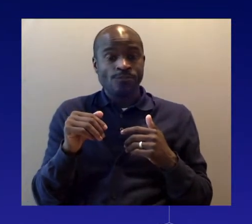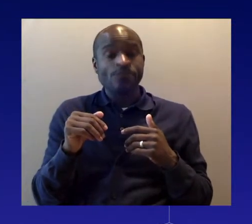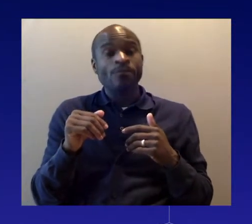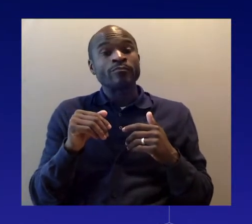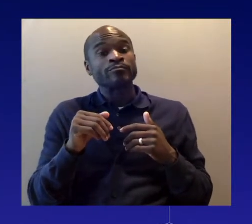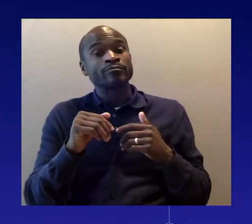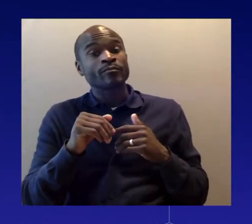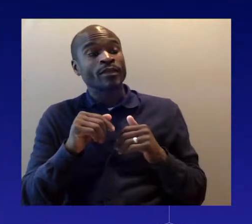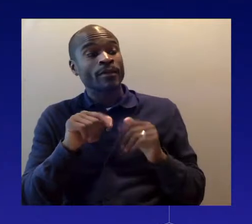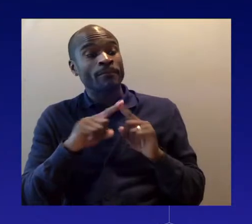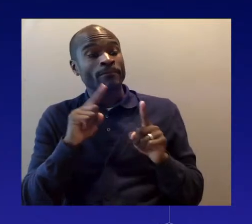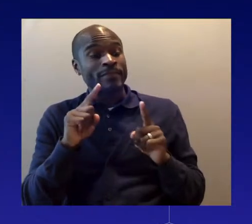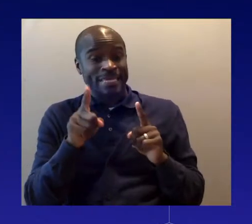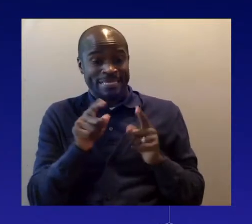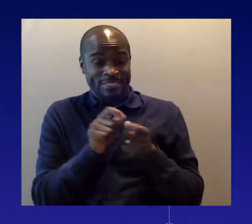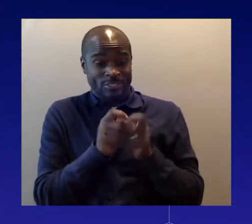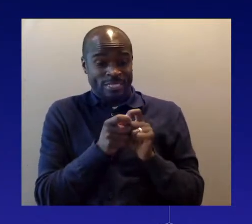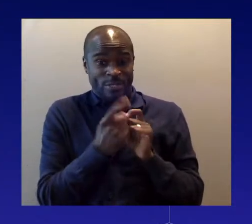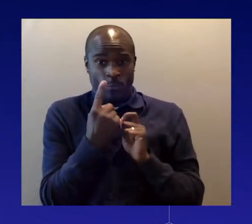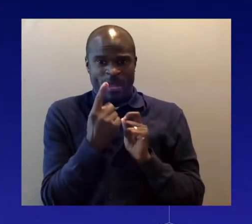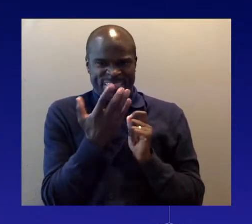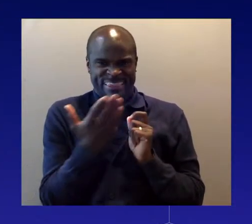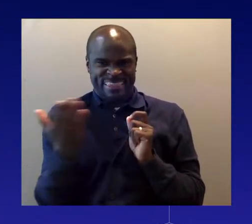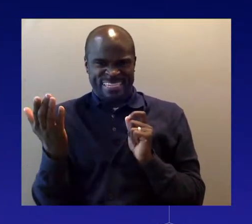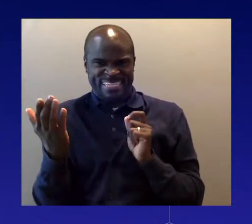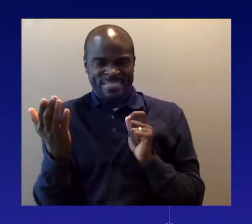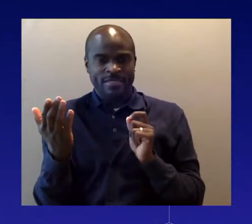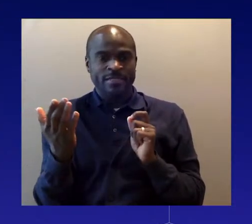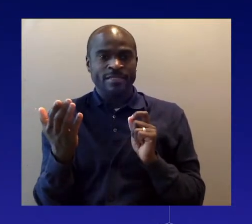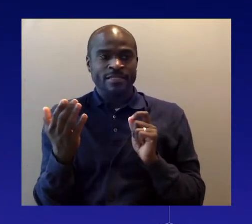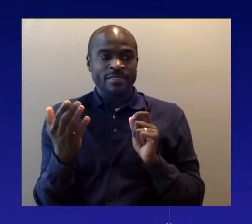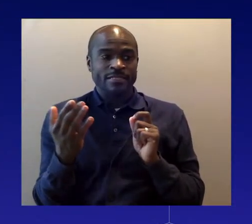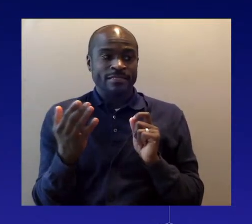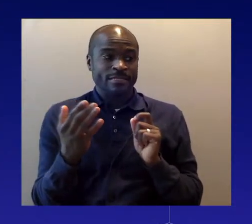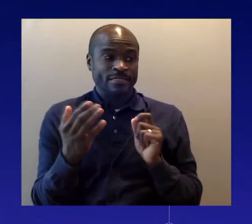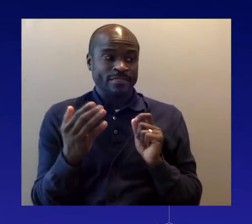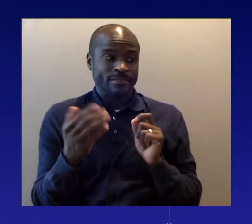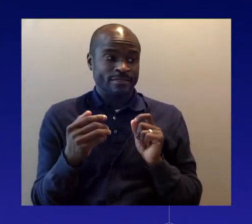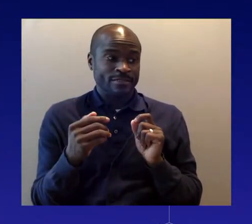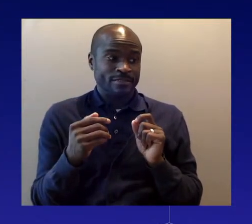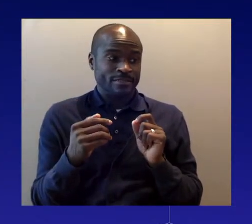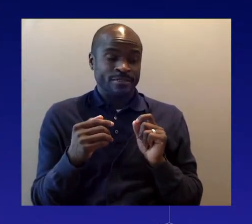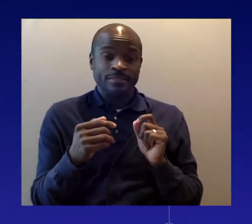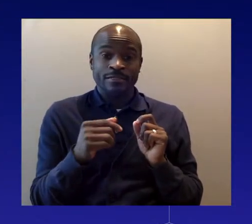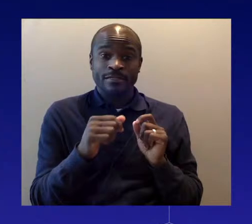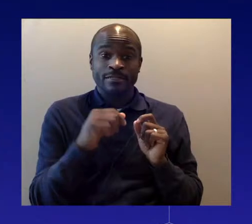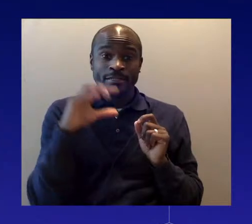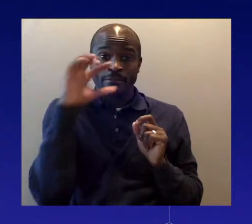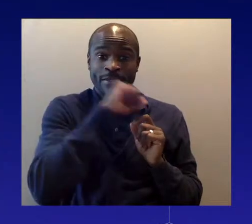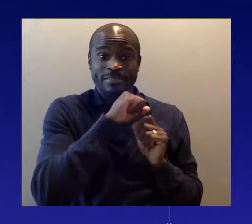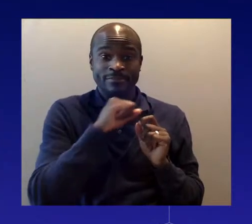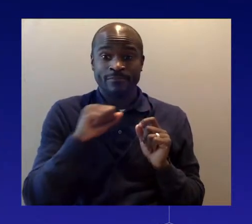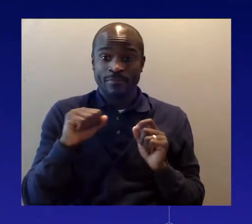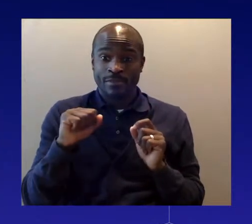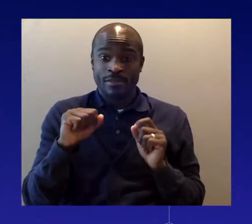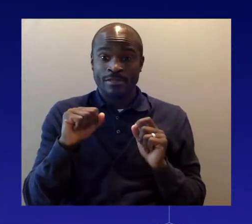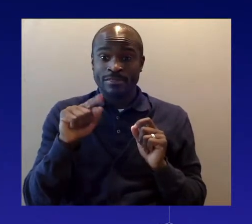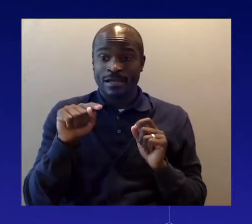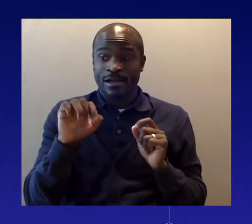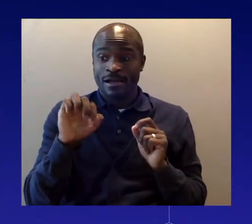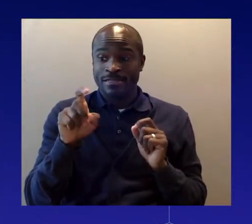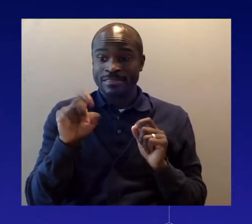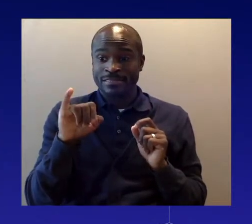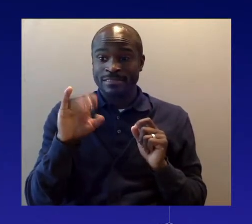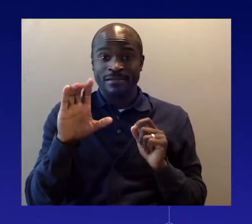changed one thing. They incentivized toxicity. They left 6 hours later, came back, and they found over